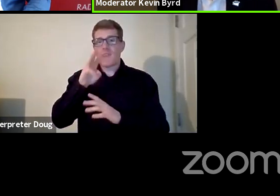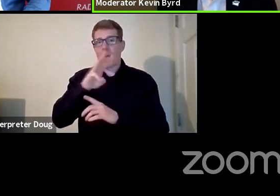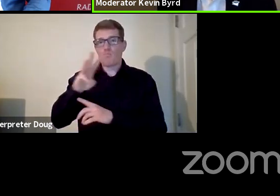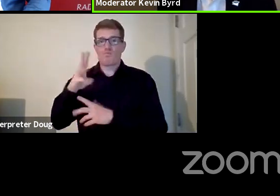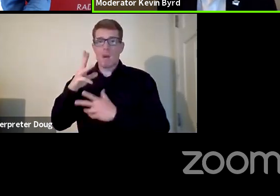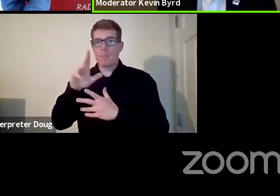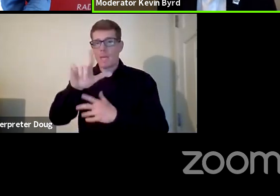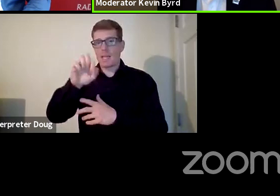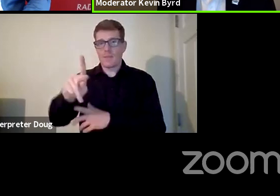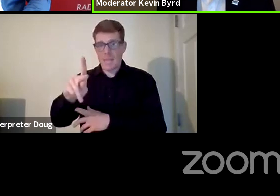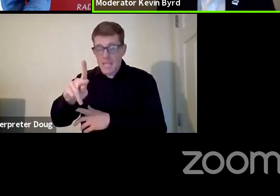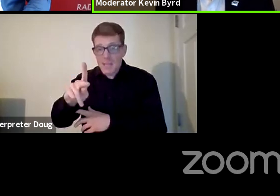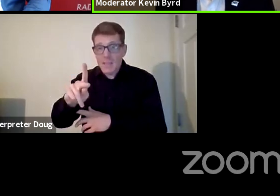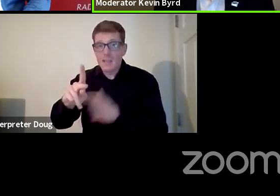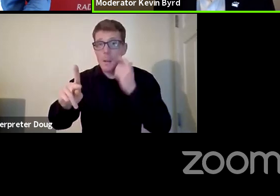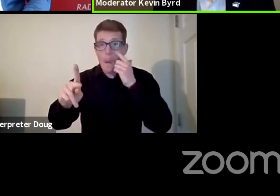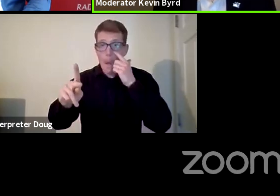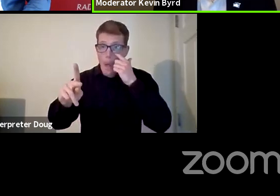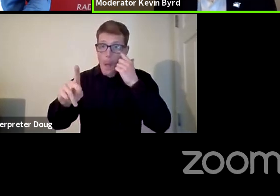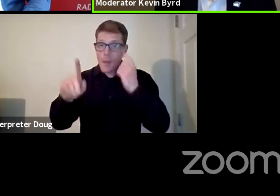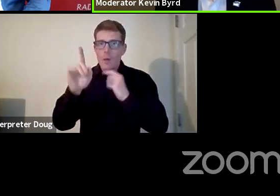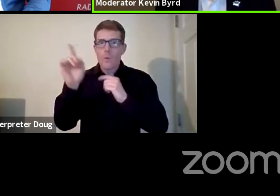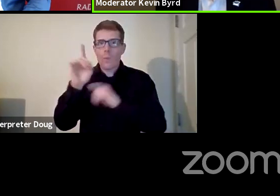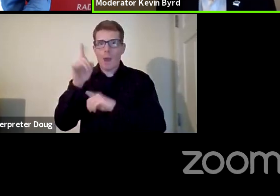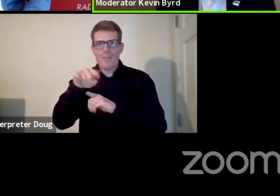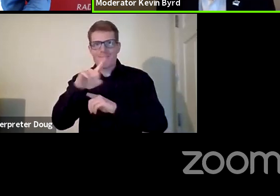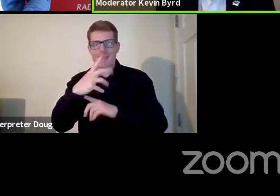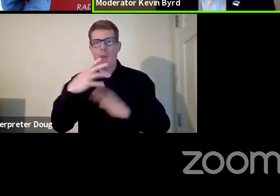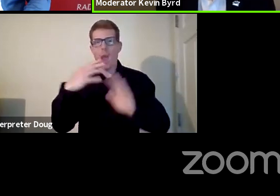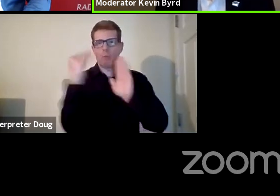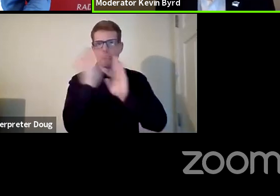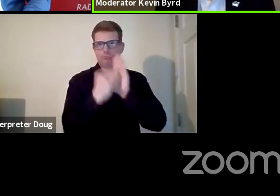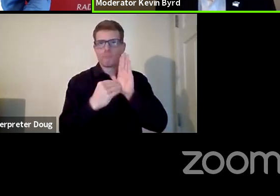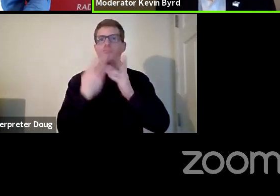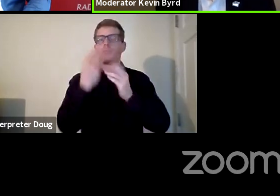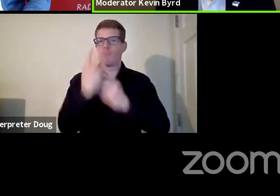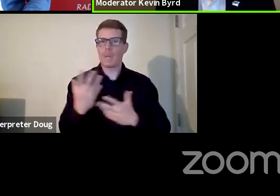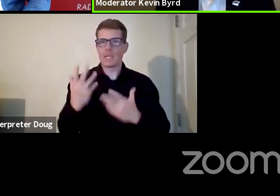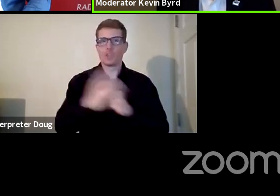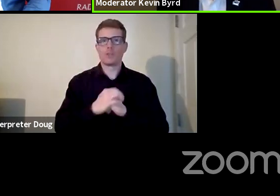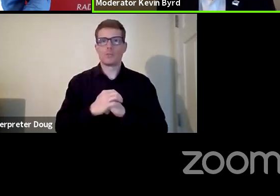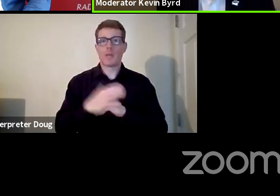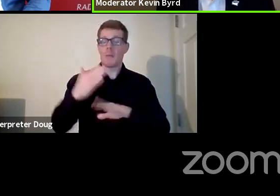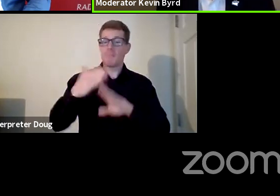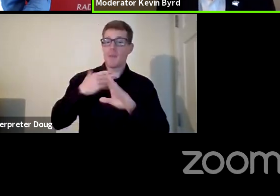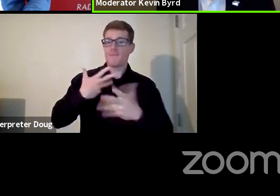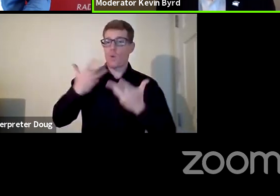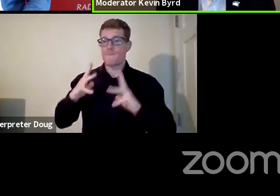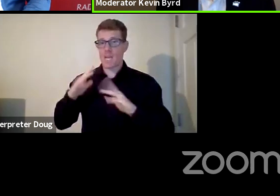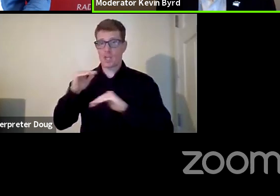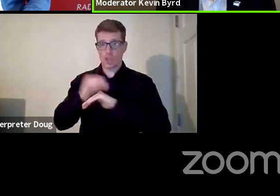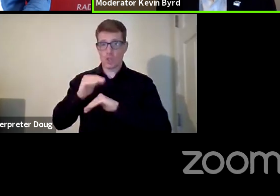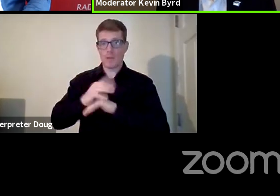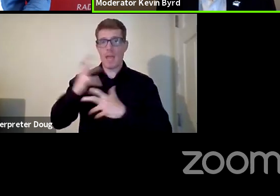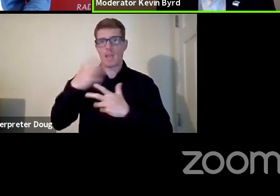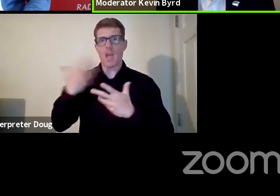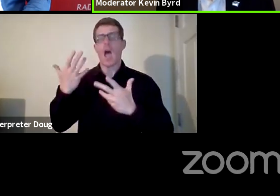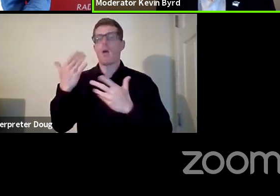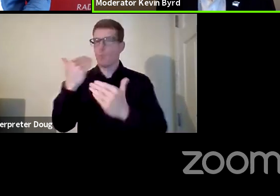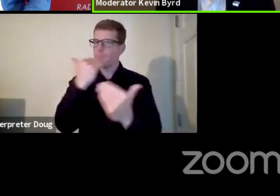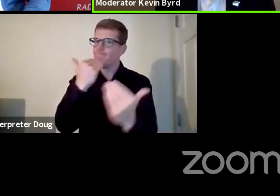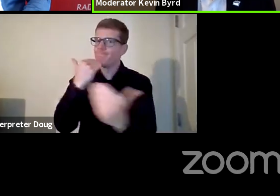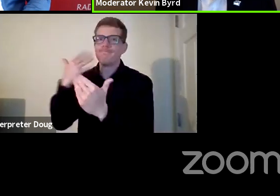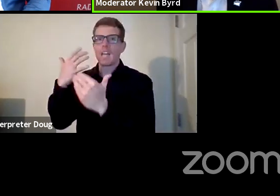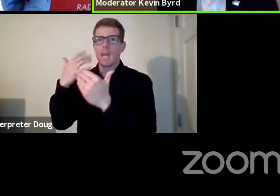fall. And before we wrap up this evening, I'd like to extend a special thank you to those behind the scenes who have made the virtual town hall series